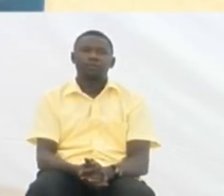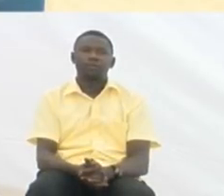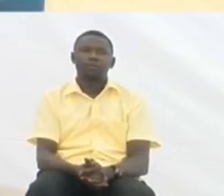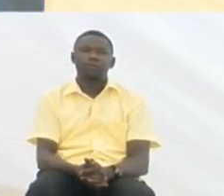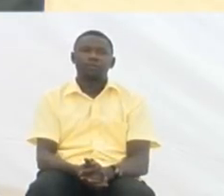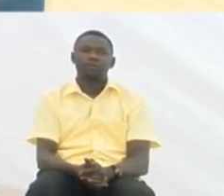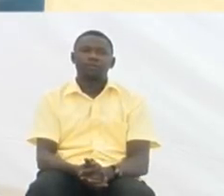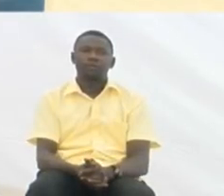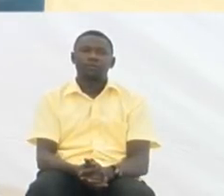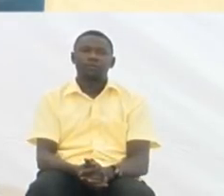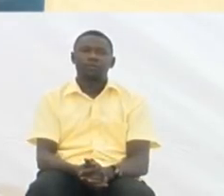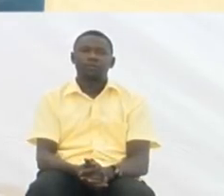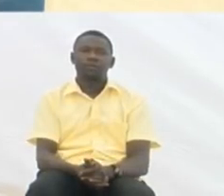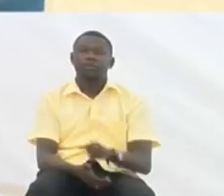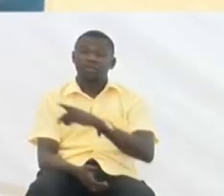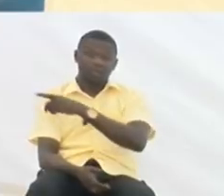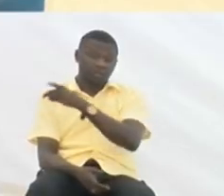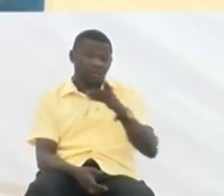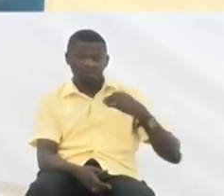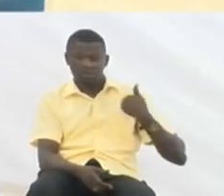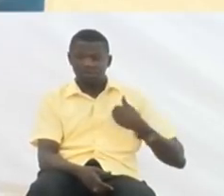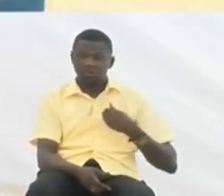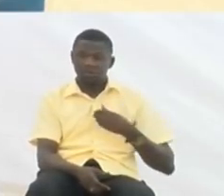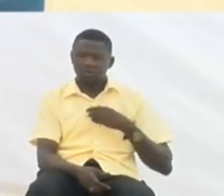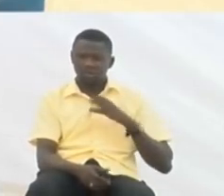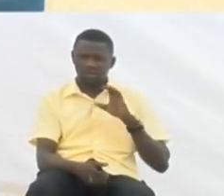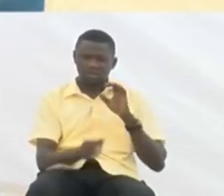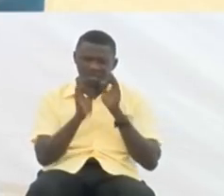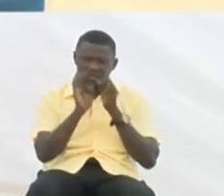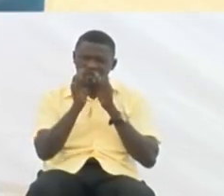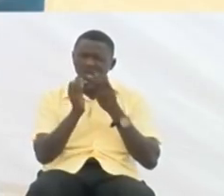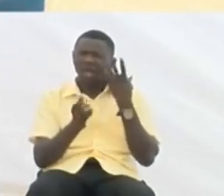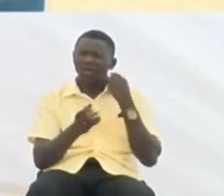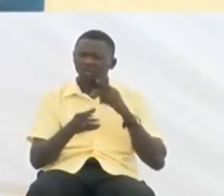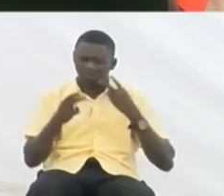These people, can you tell us how they were dressed?